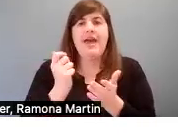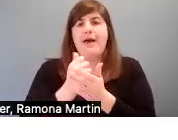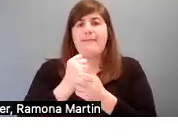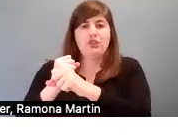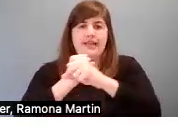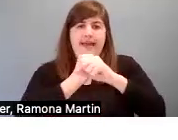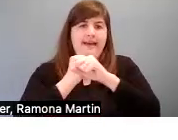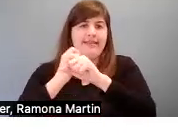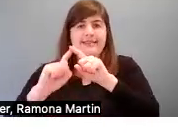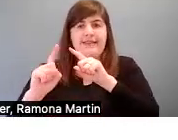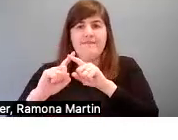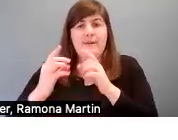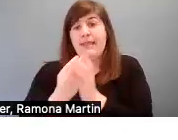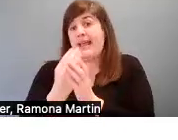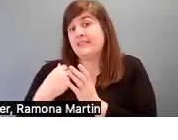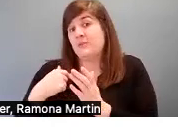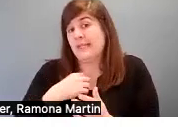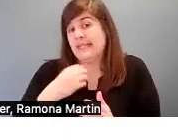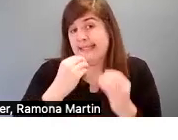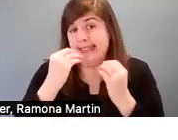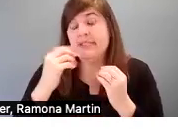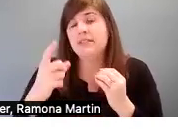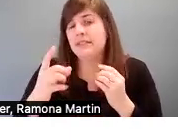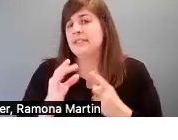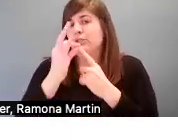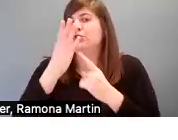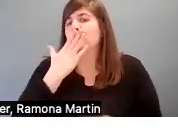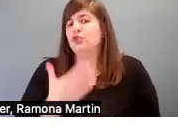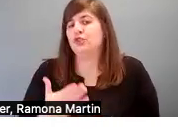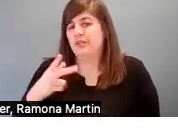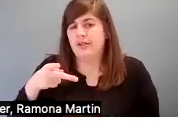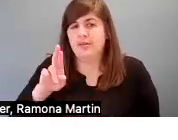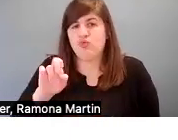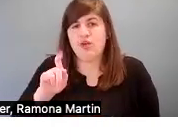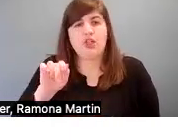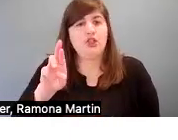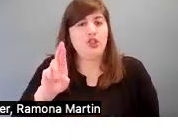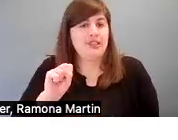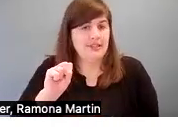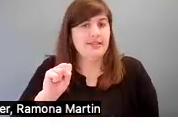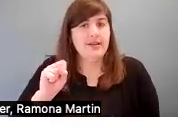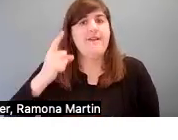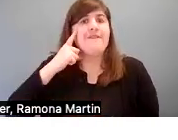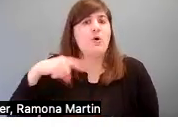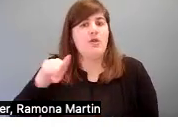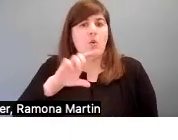we eat. They are especially good predators of harmful caterpillars.